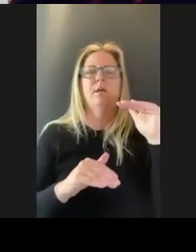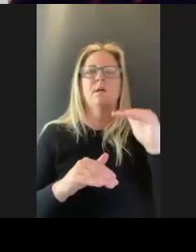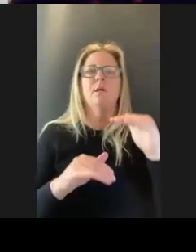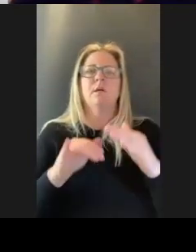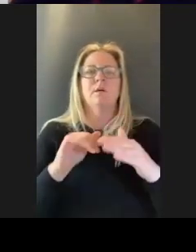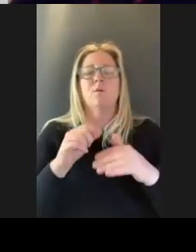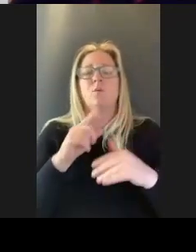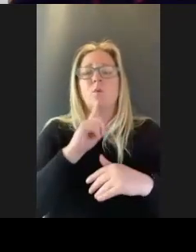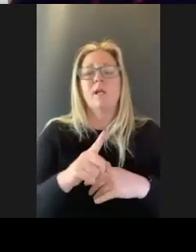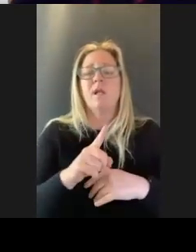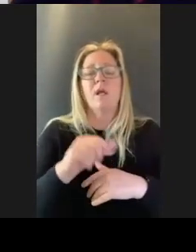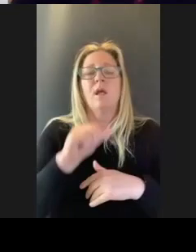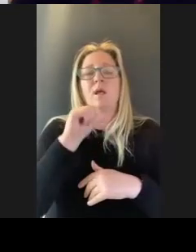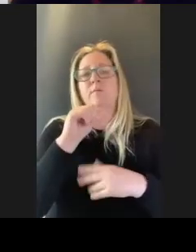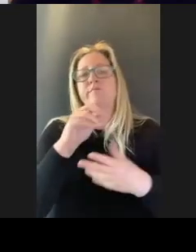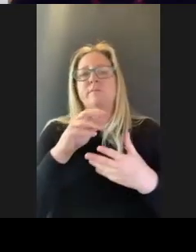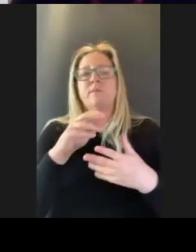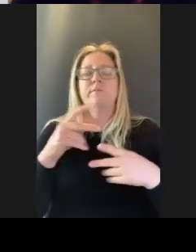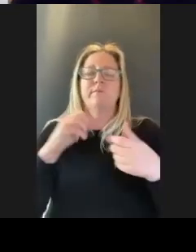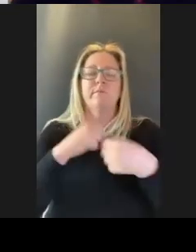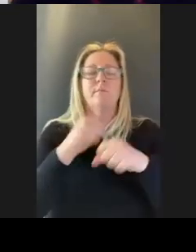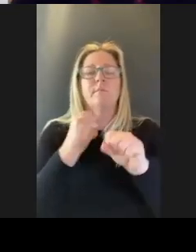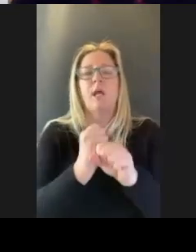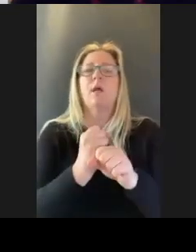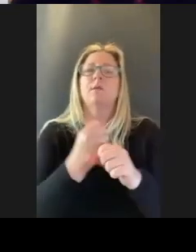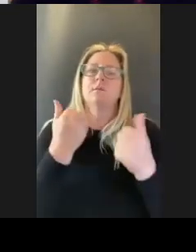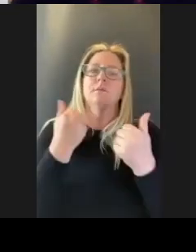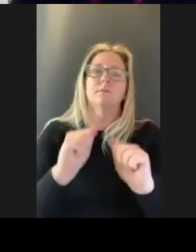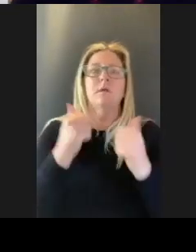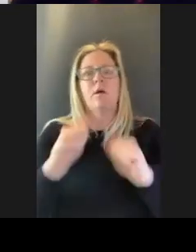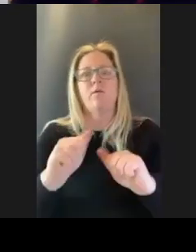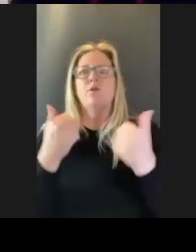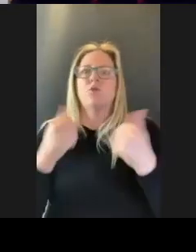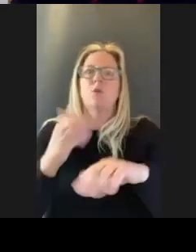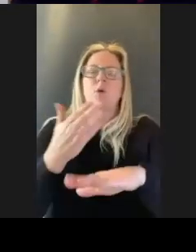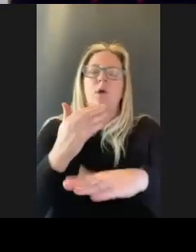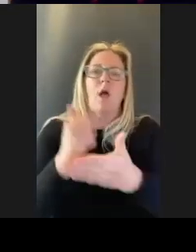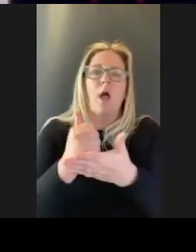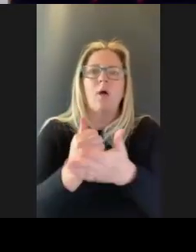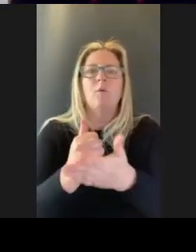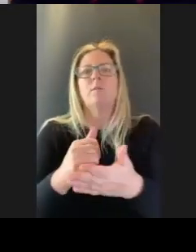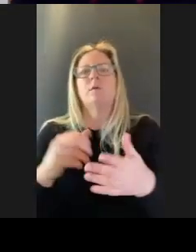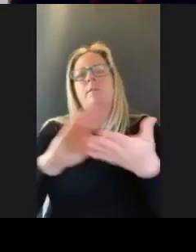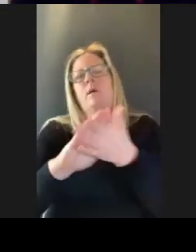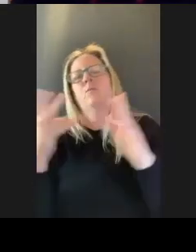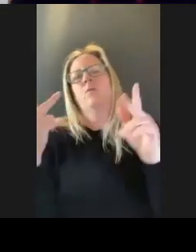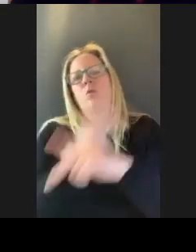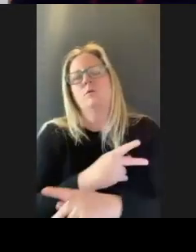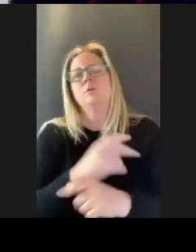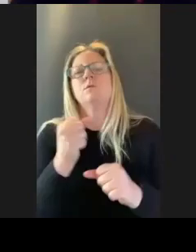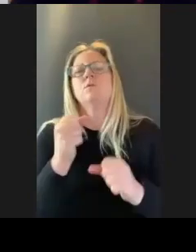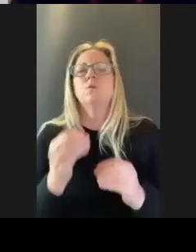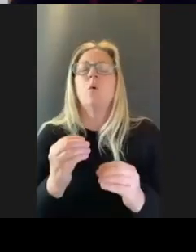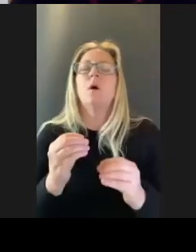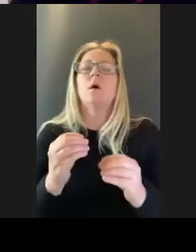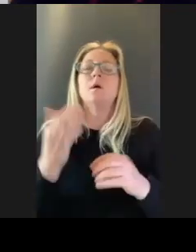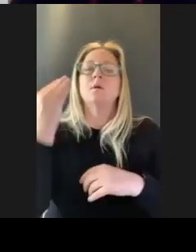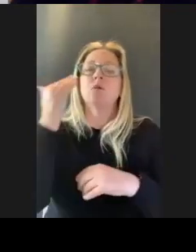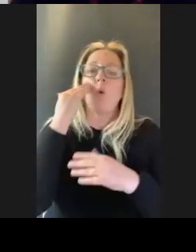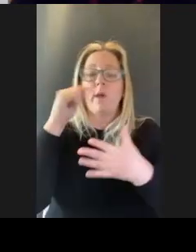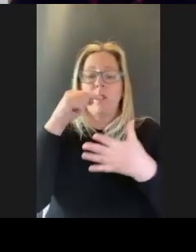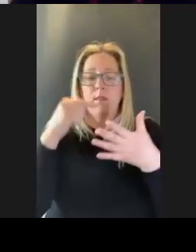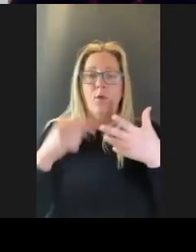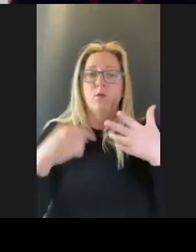efforts, increase chronic stress, and ultimately health and healthcare disparities. So in knowing the factors